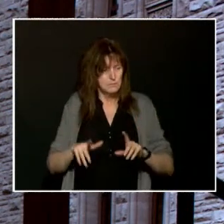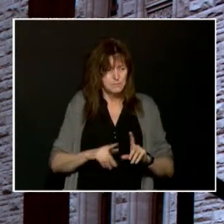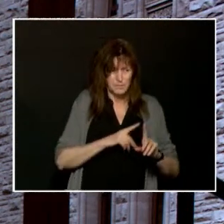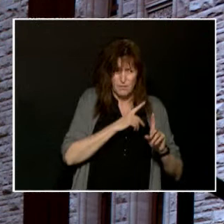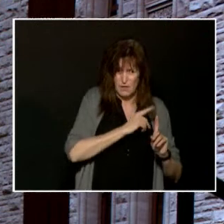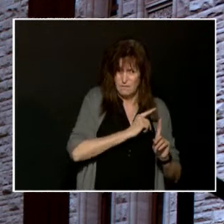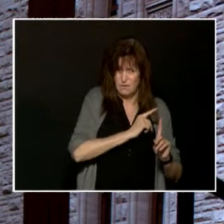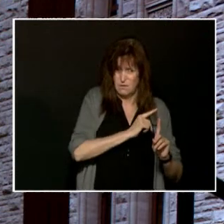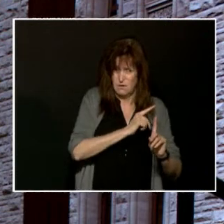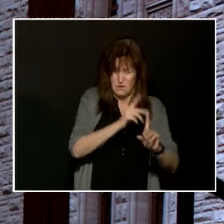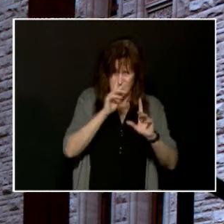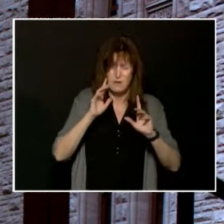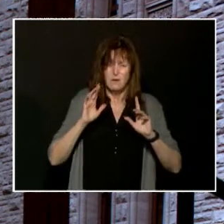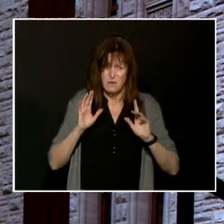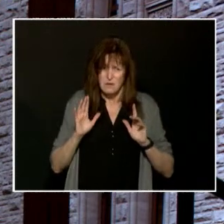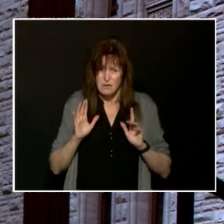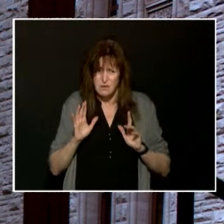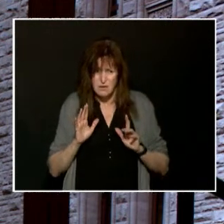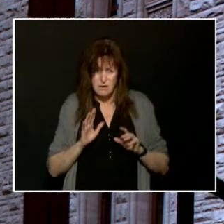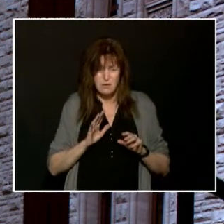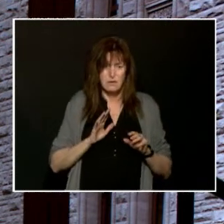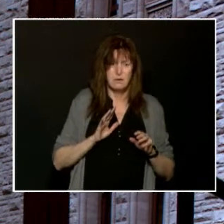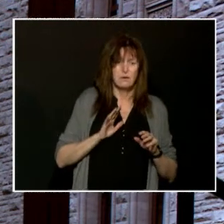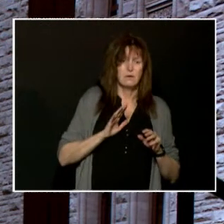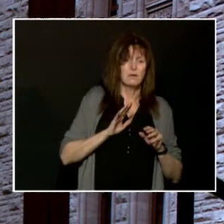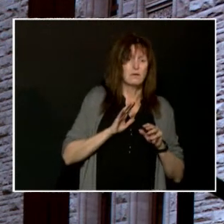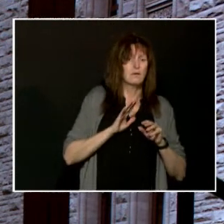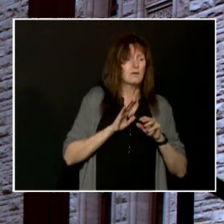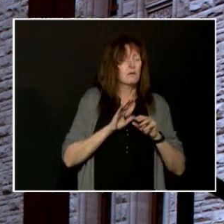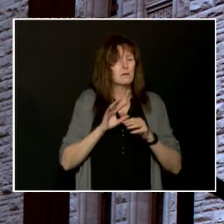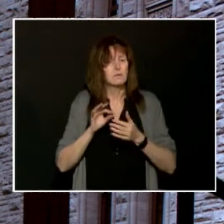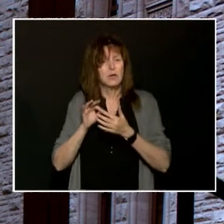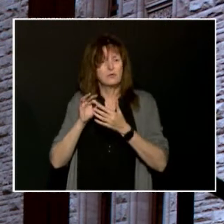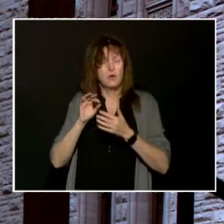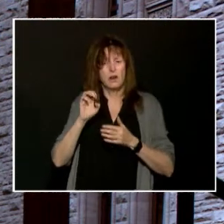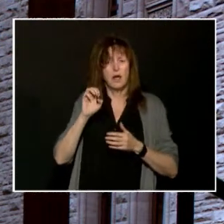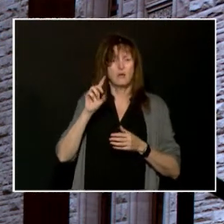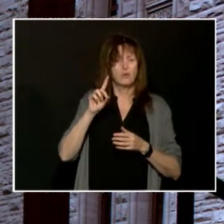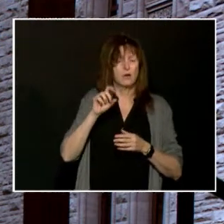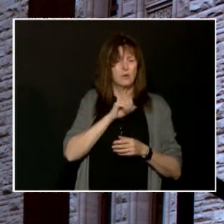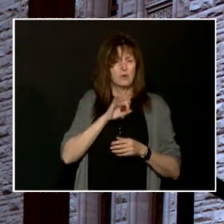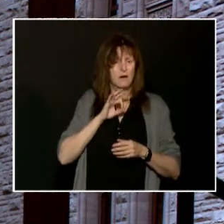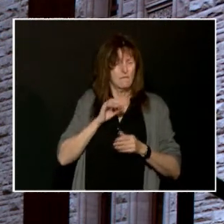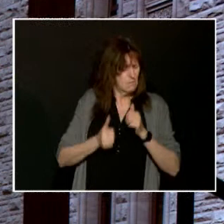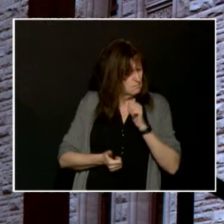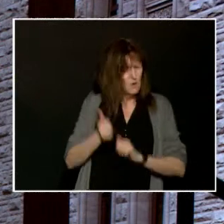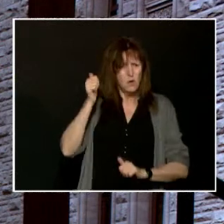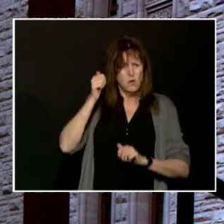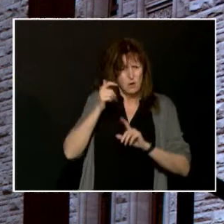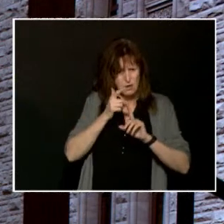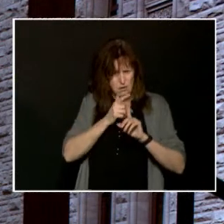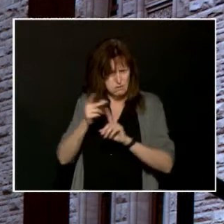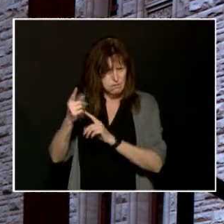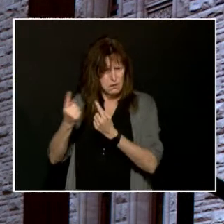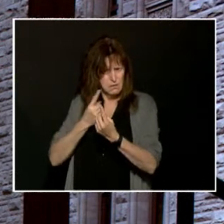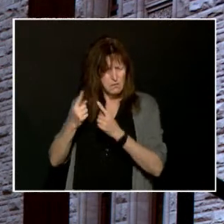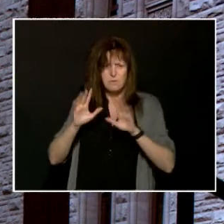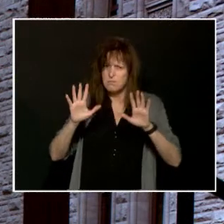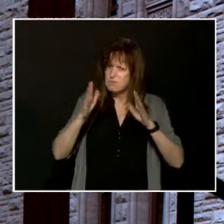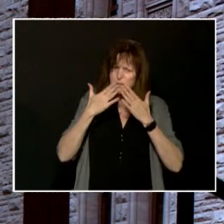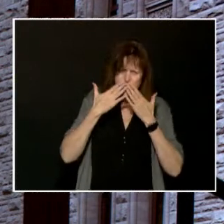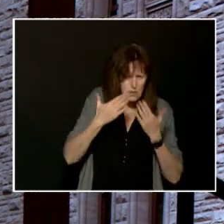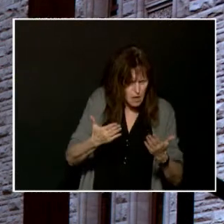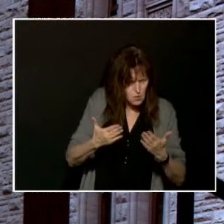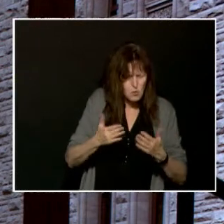covered the special education staff as best we can with people coming forward, and we'd like to get that as highly covered as